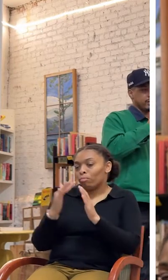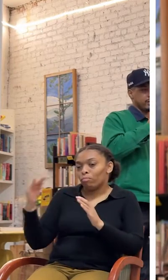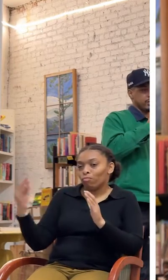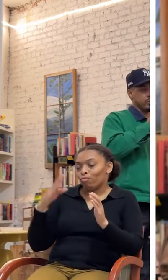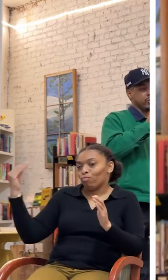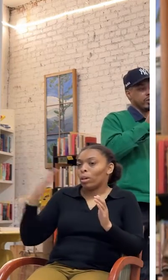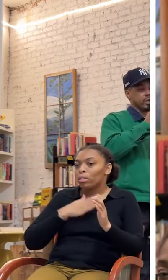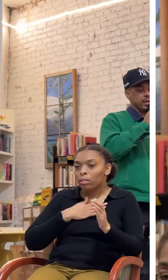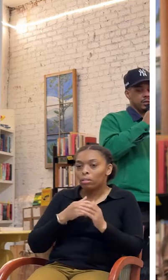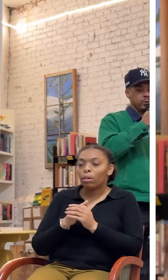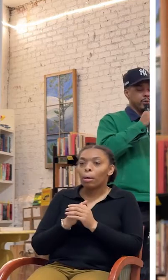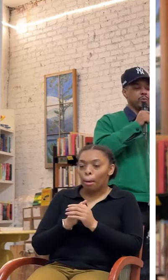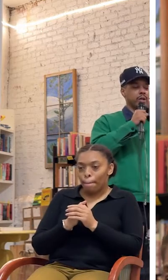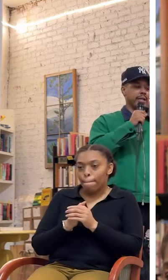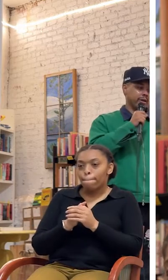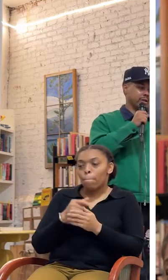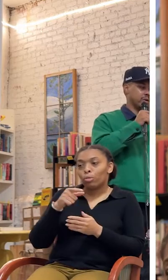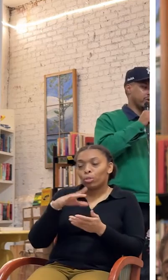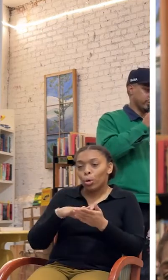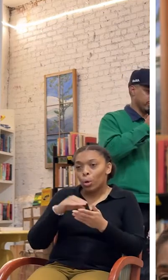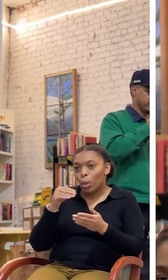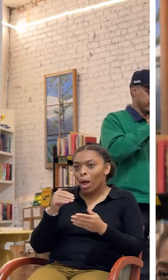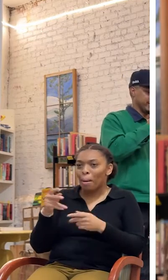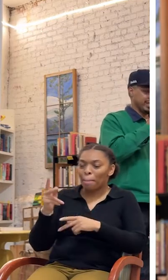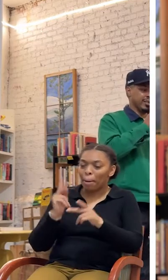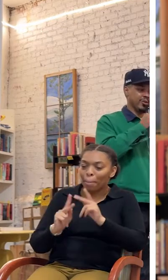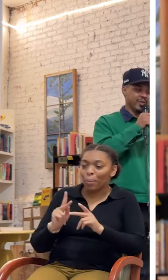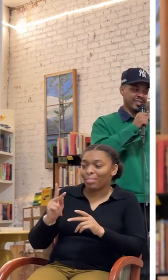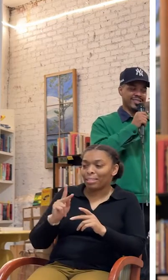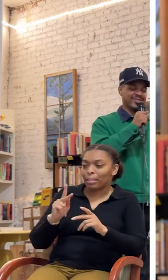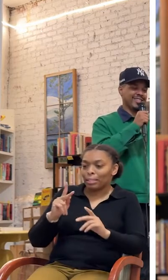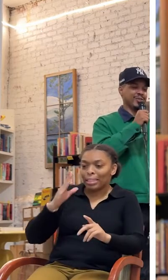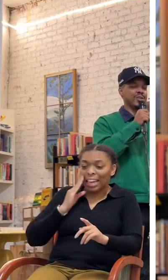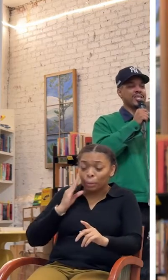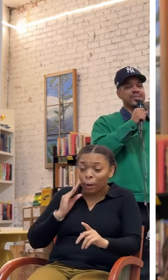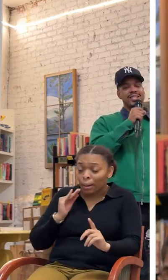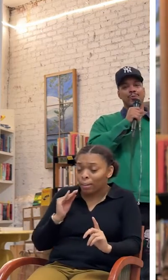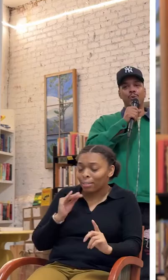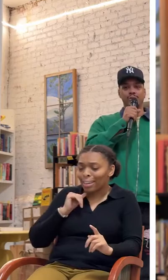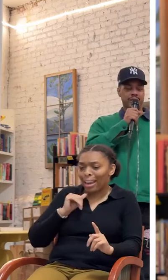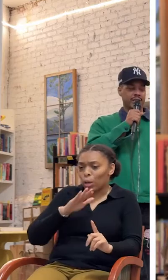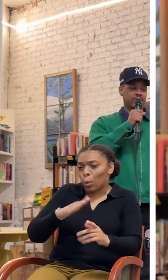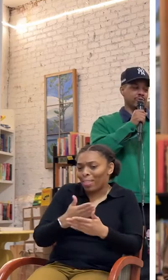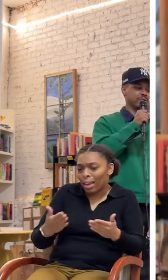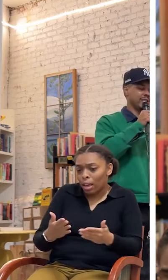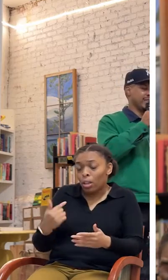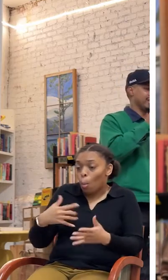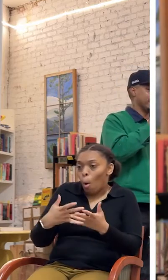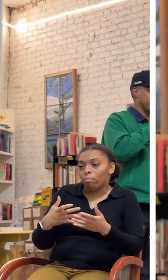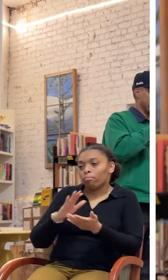That you've learned that what people are carrying or going through is not your thing. As much as we want to be